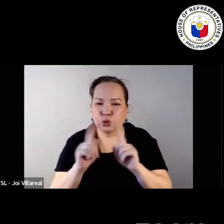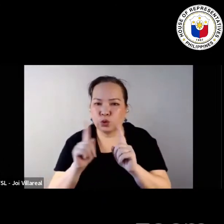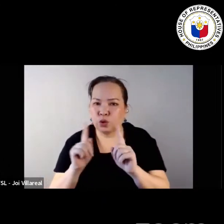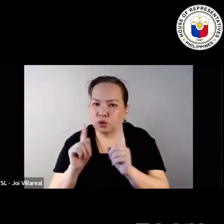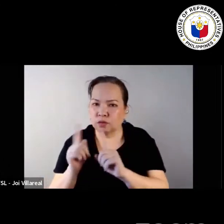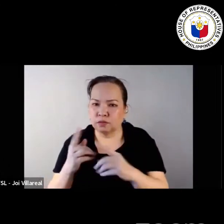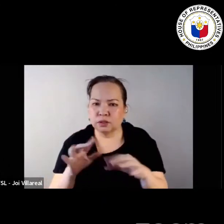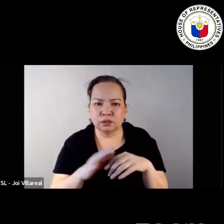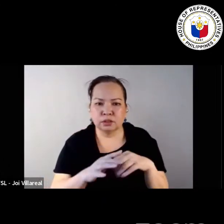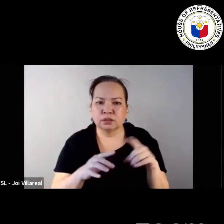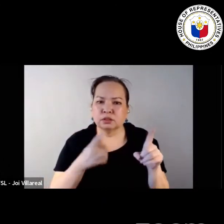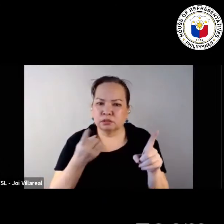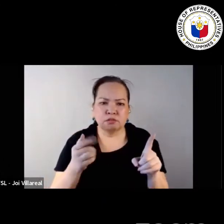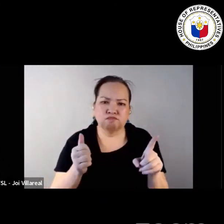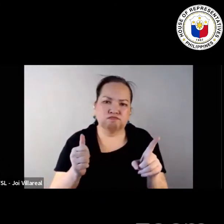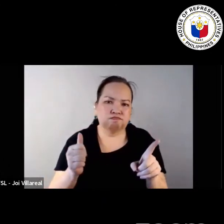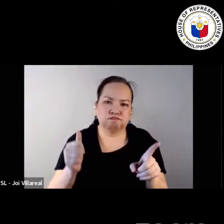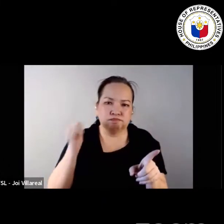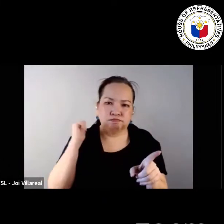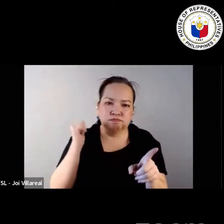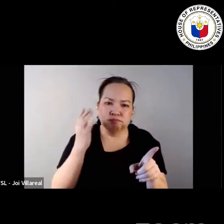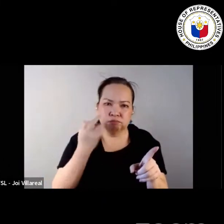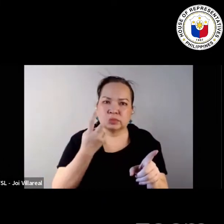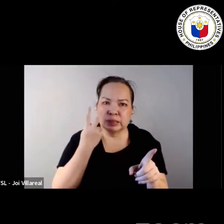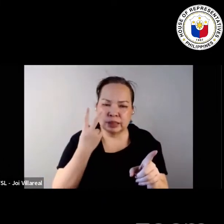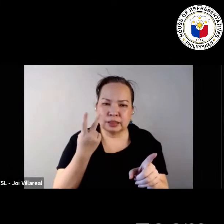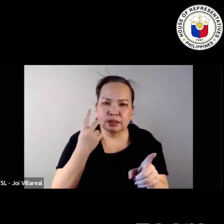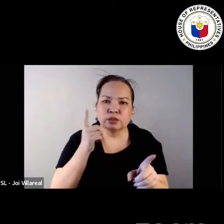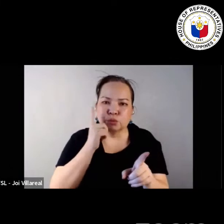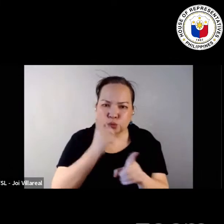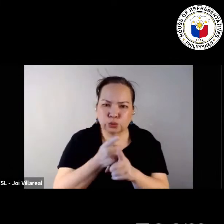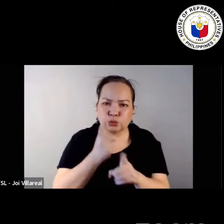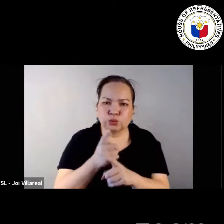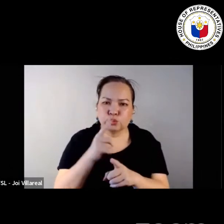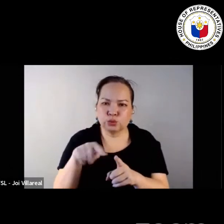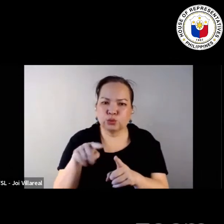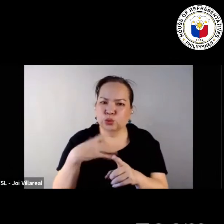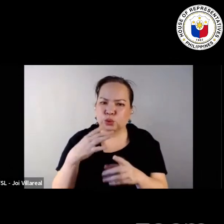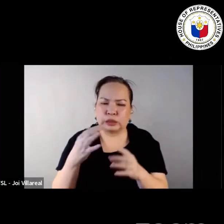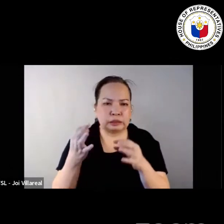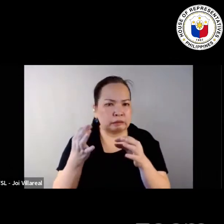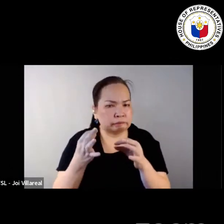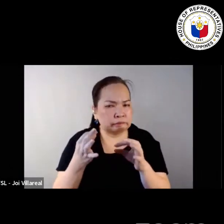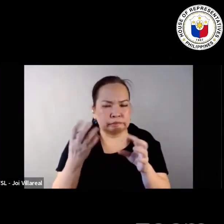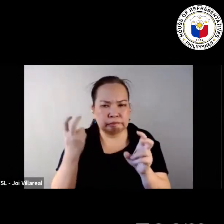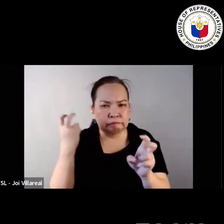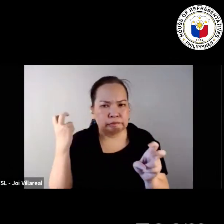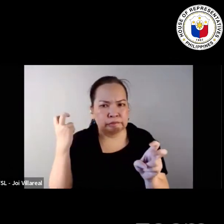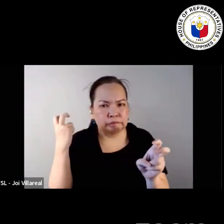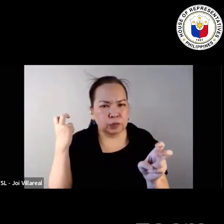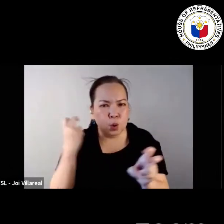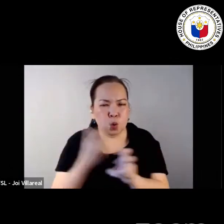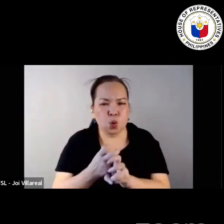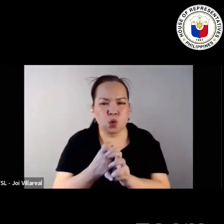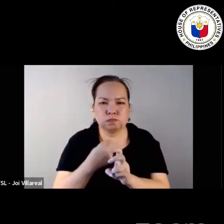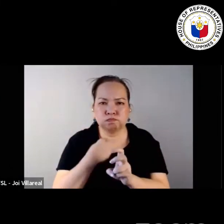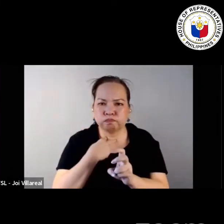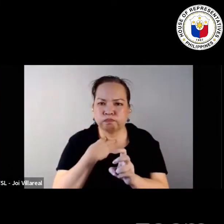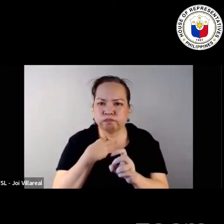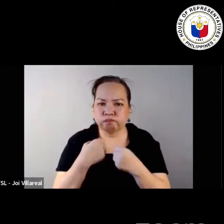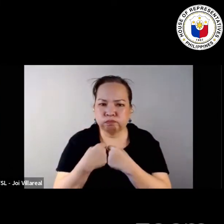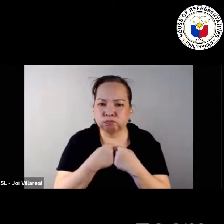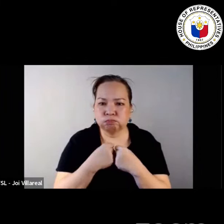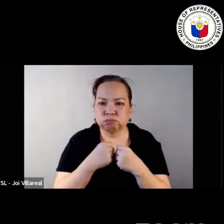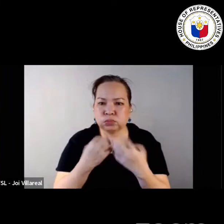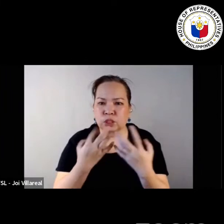natin, ay silang nag-object eh. Kasi nakikita nila yung napakahirap, yung there's so many challenges in terms